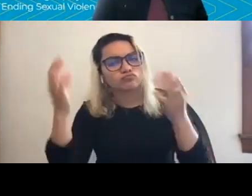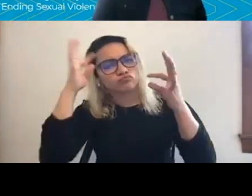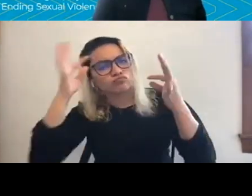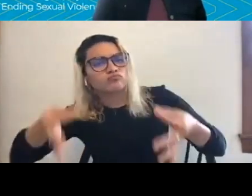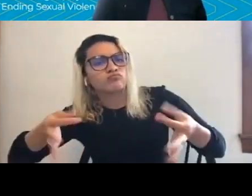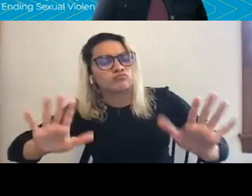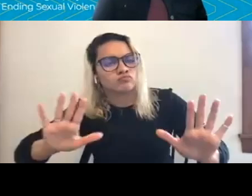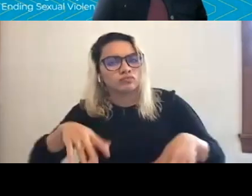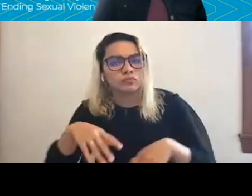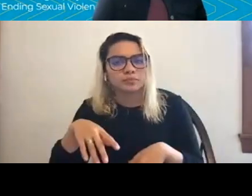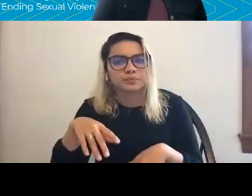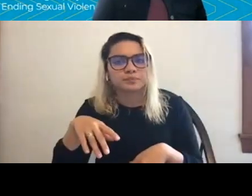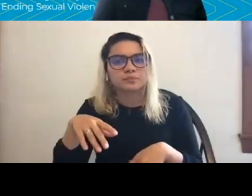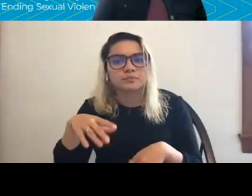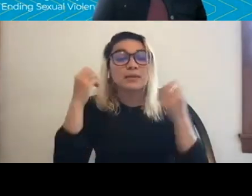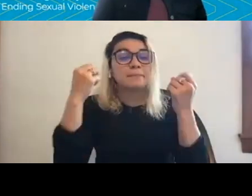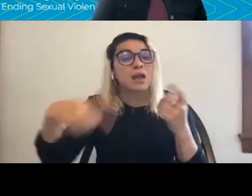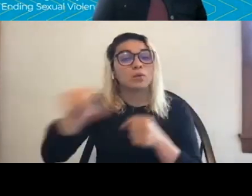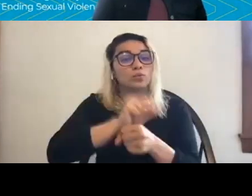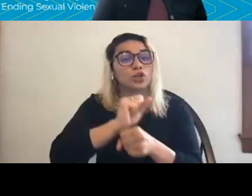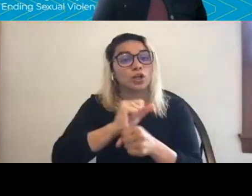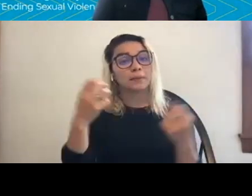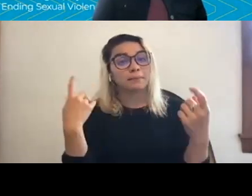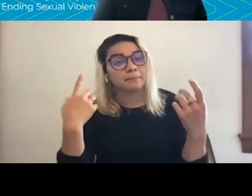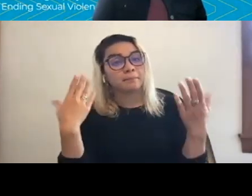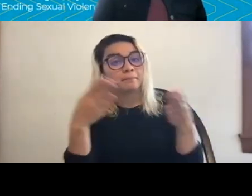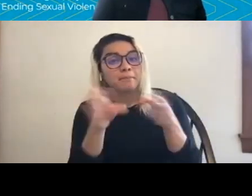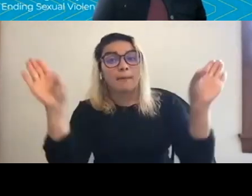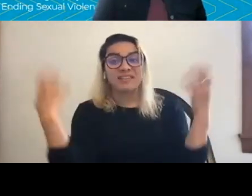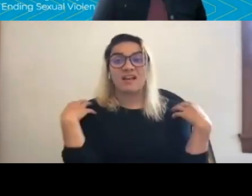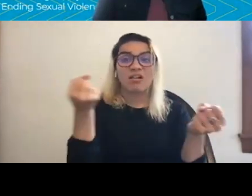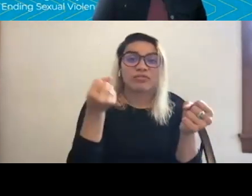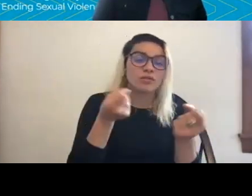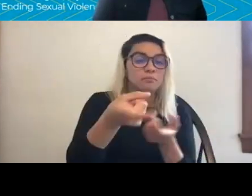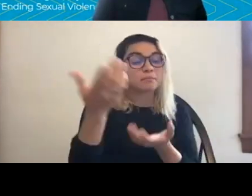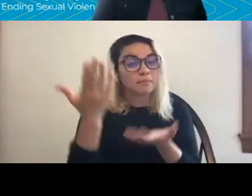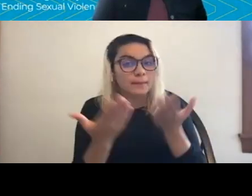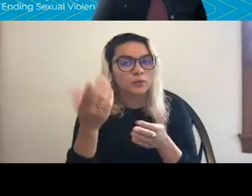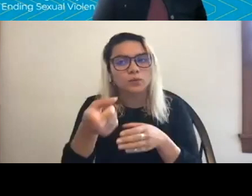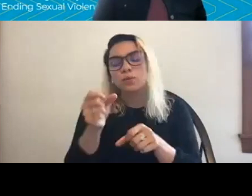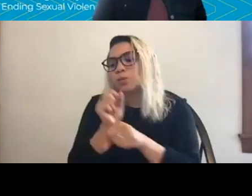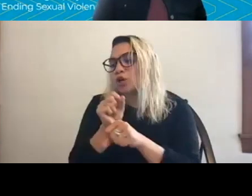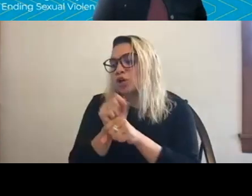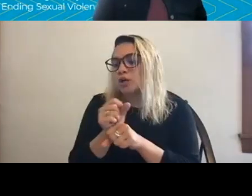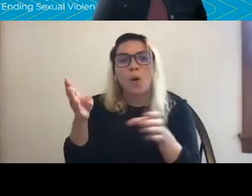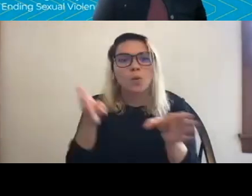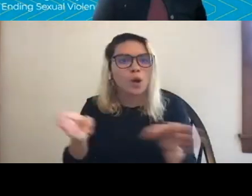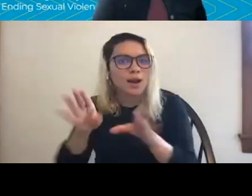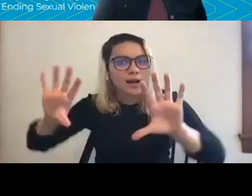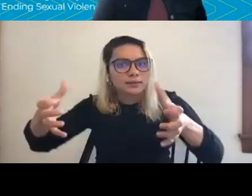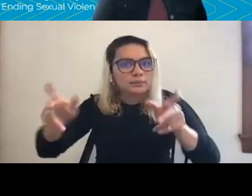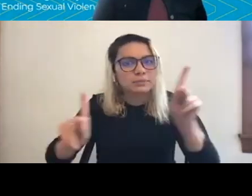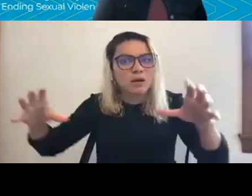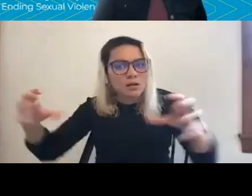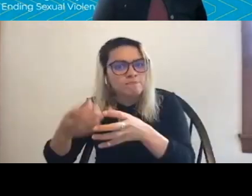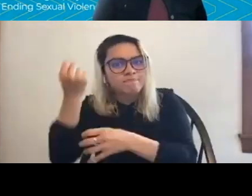health, or maybe you're here because you're in organizing, you're in coalition spaces with people who are really about creating the